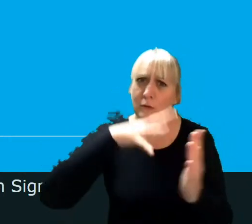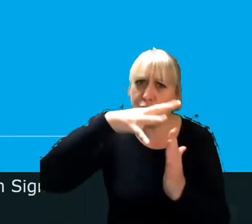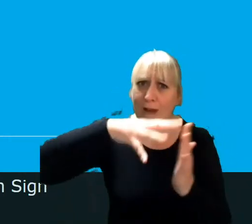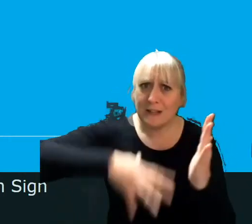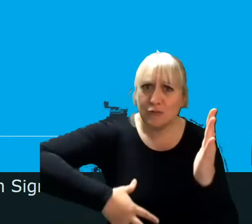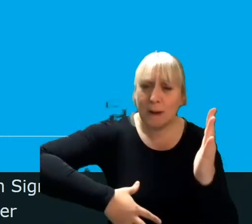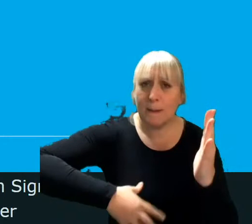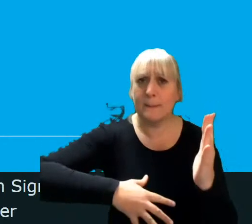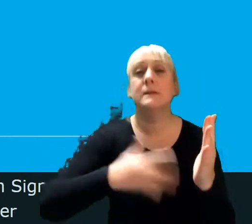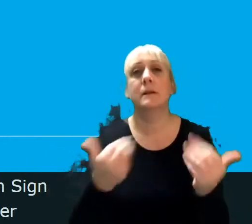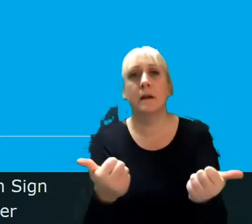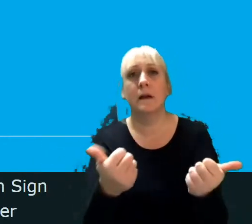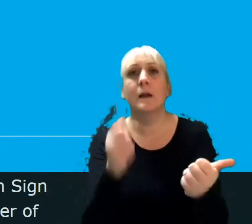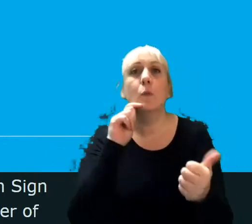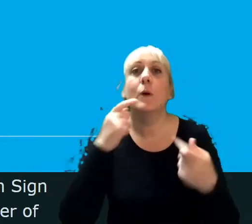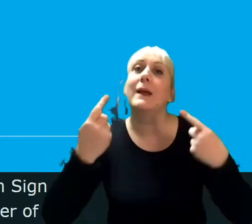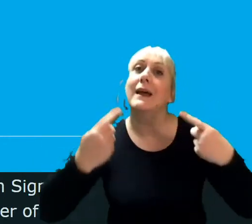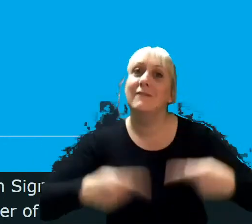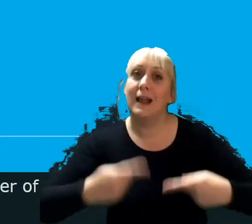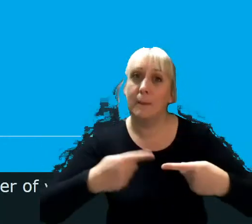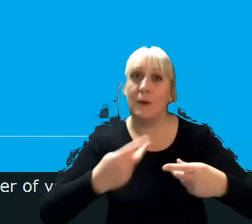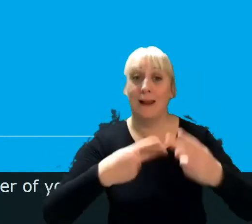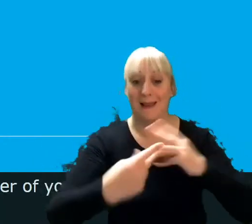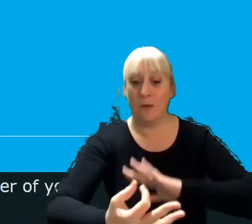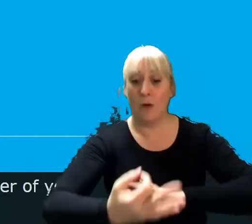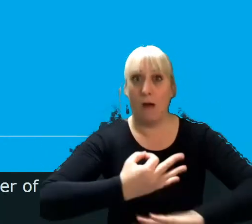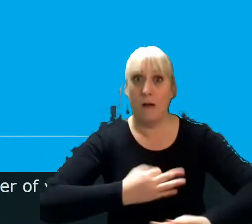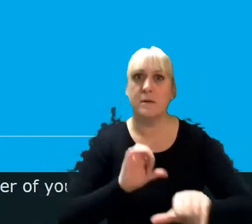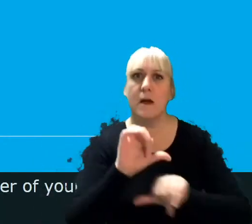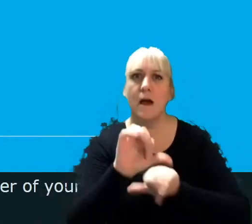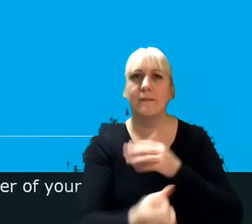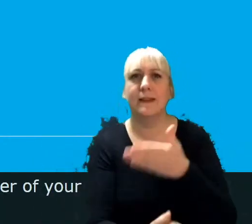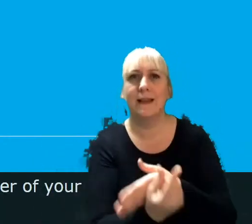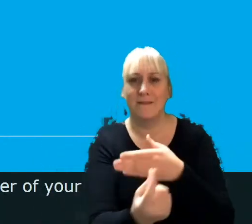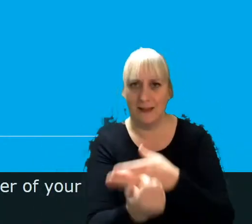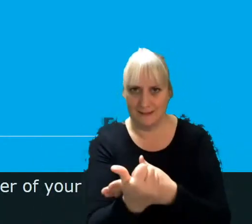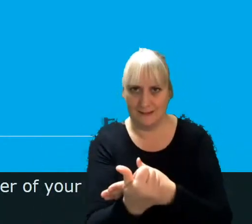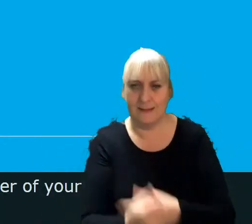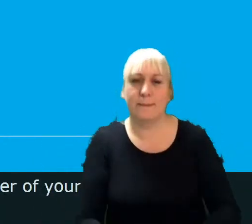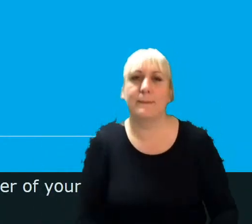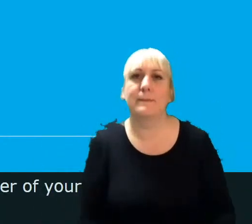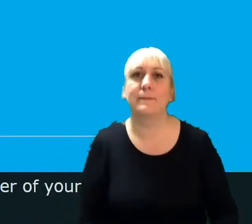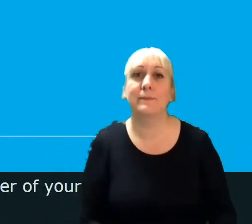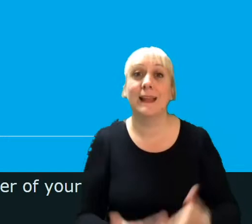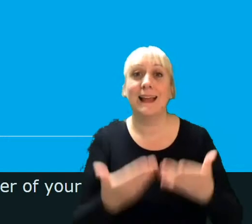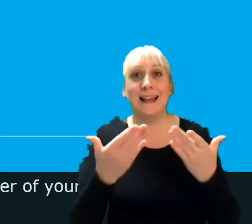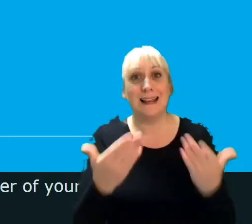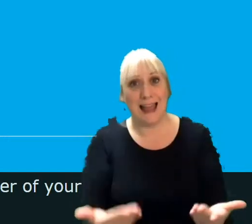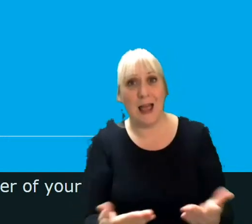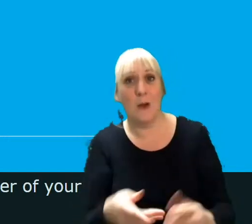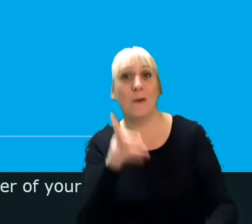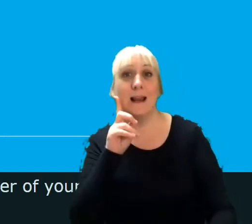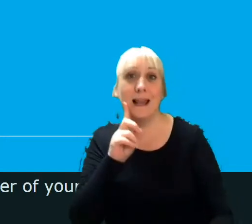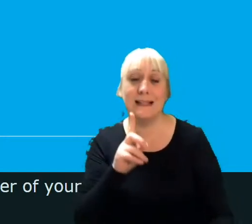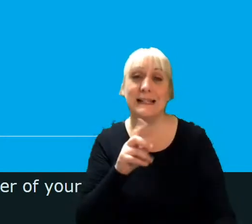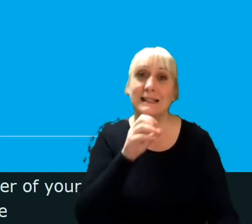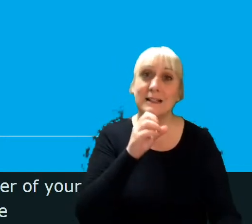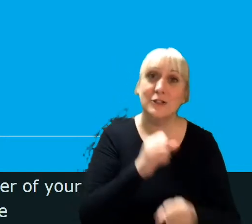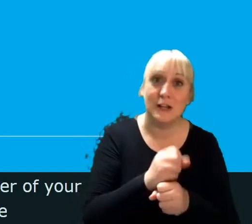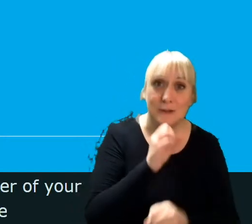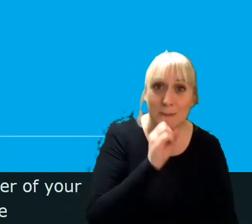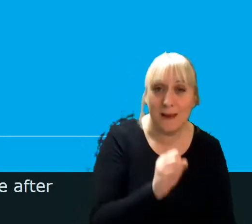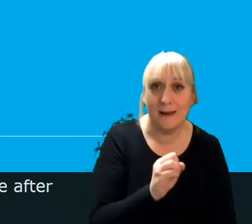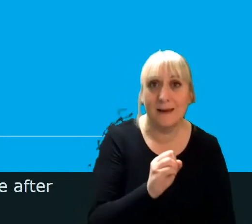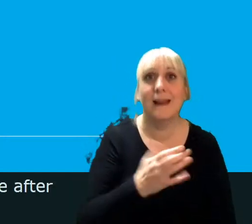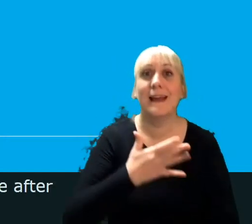be available on request after the event. And now, ladies and gentlemen, I'd like to introduce your Chair